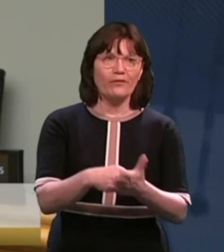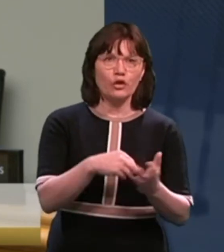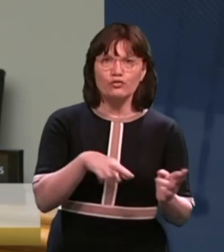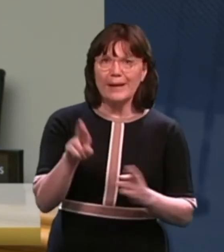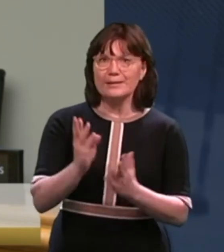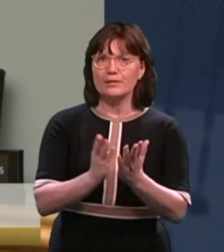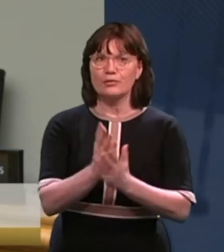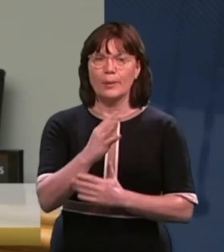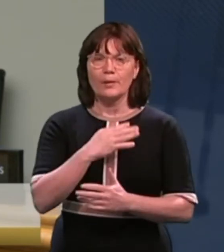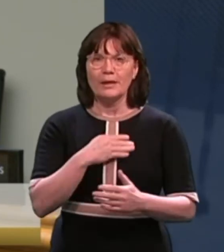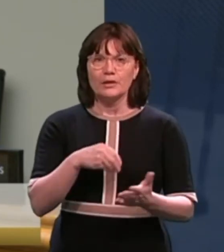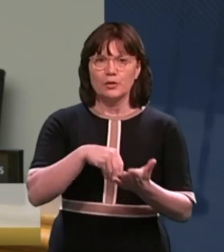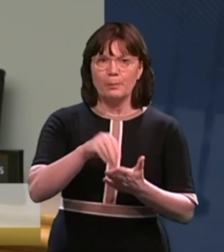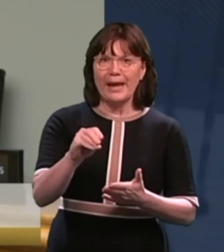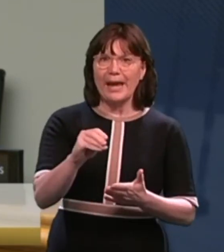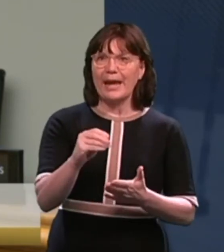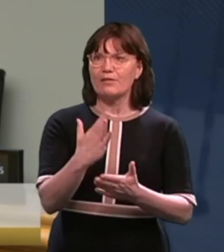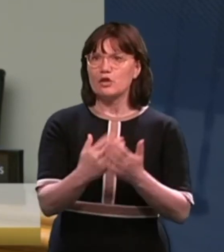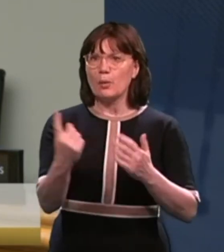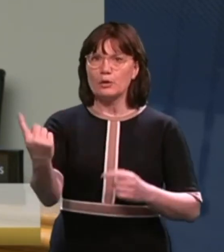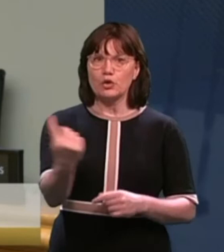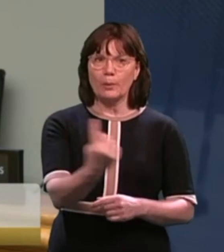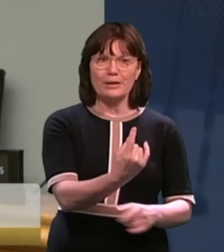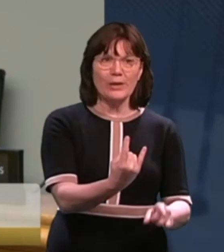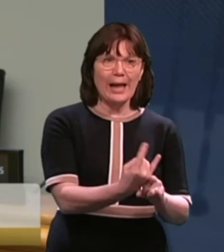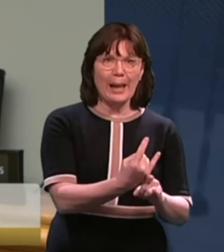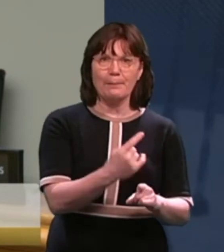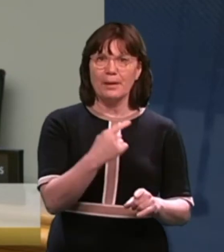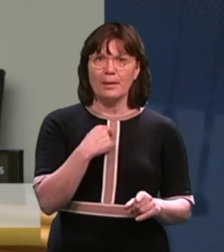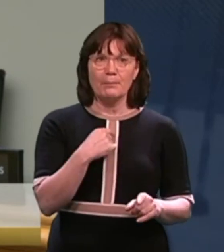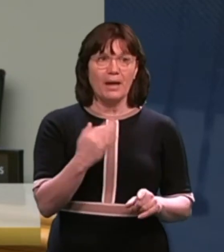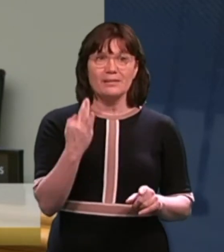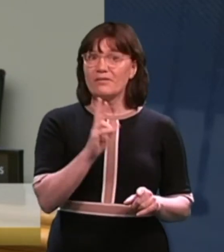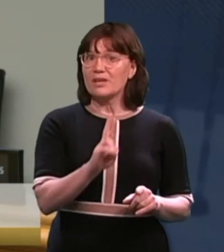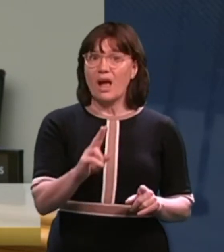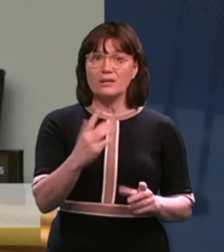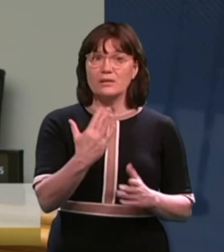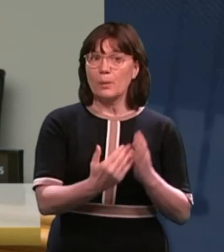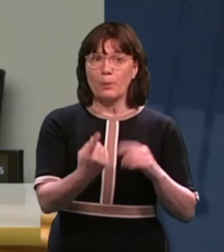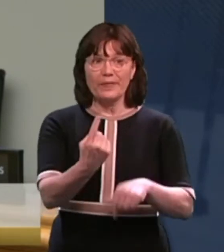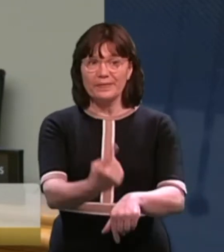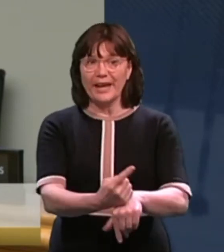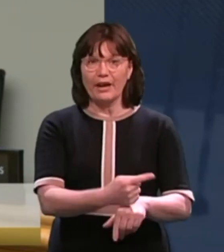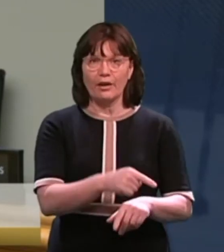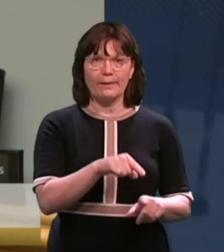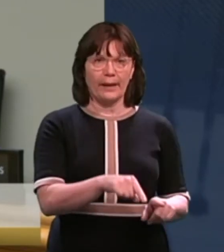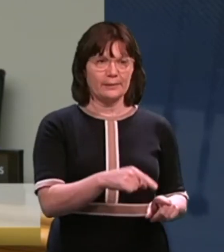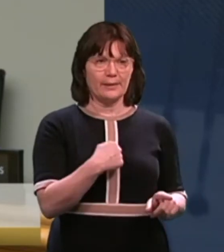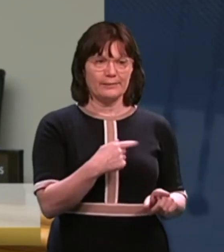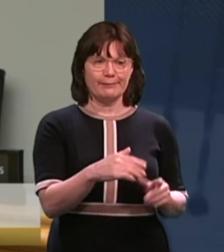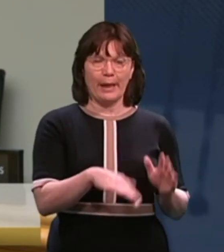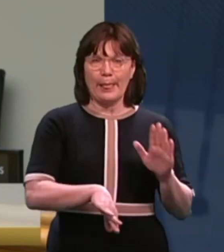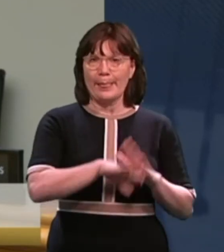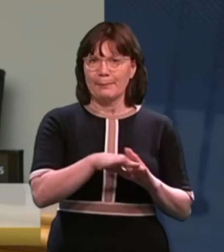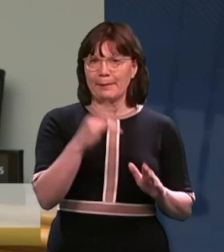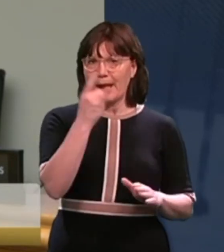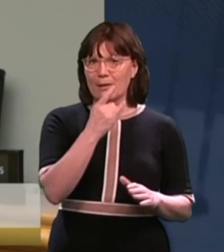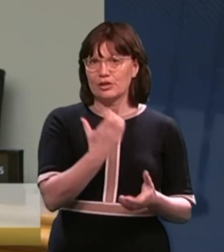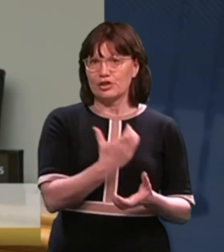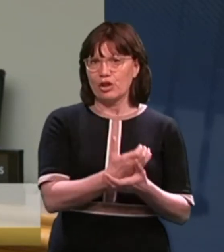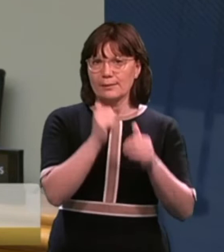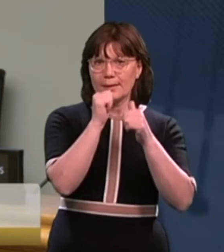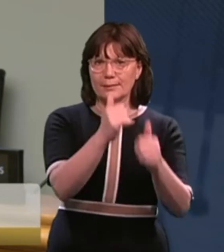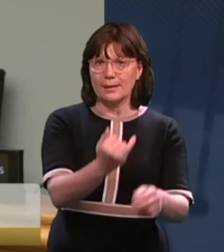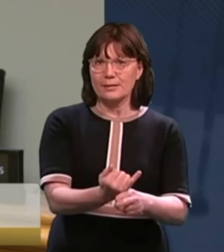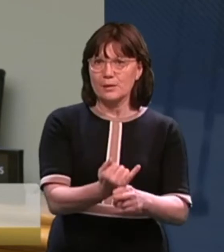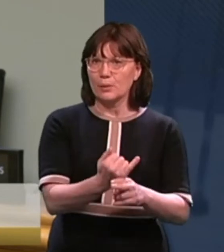to pay for somebody to come in to help. Because otherwise, they have to tell the children they can only come in for a certain amount of hours. And the school really, really don't want to do that. But one of